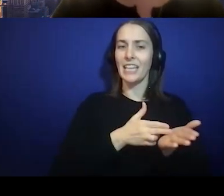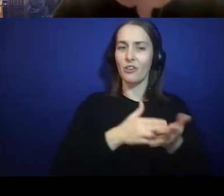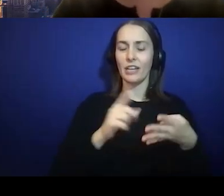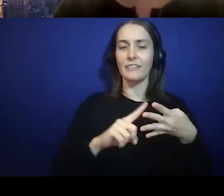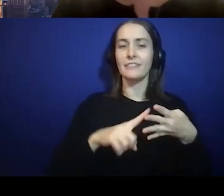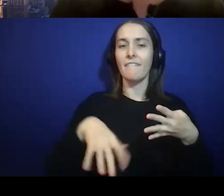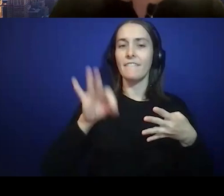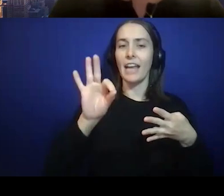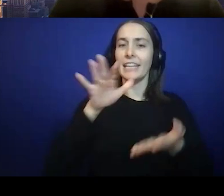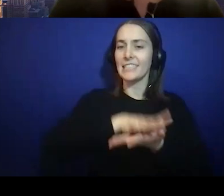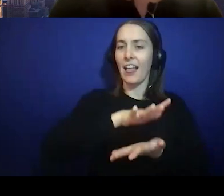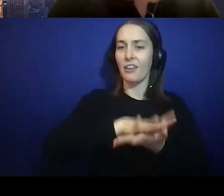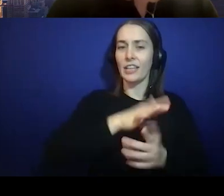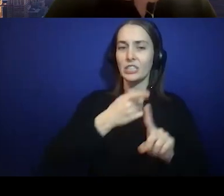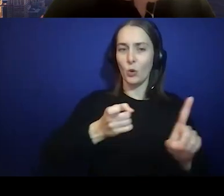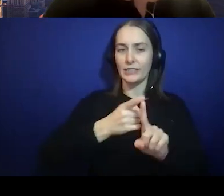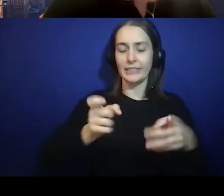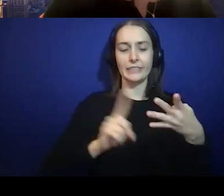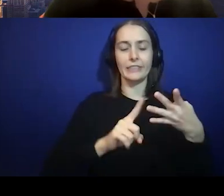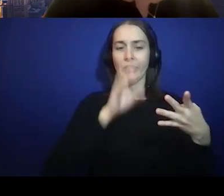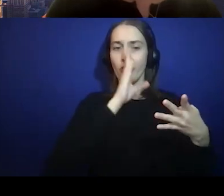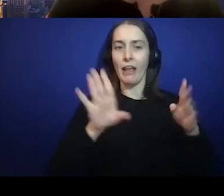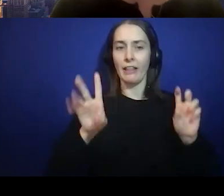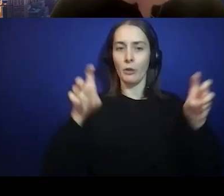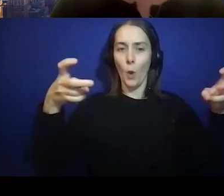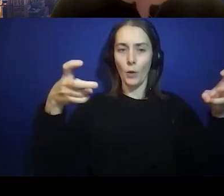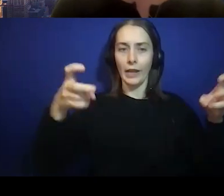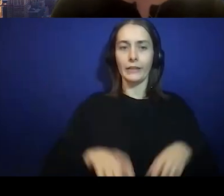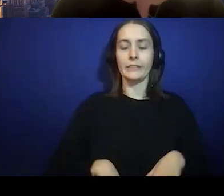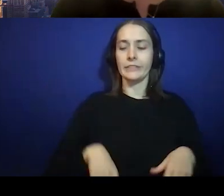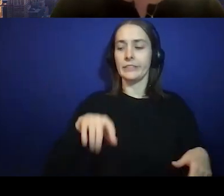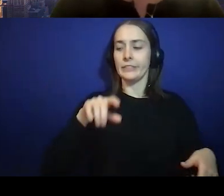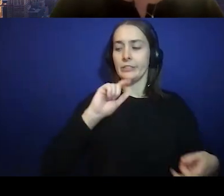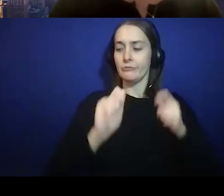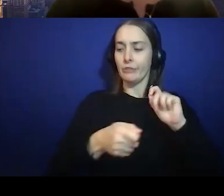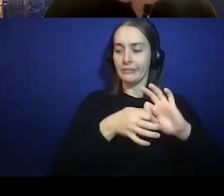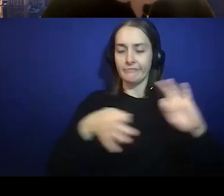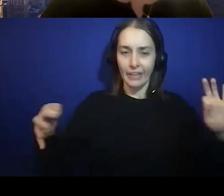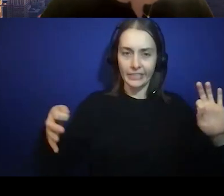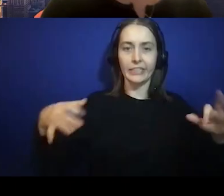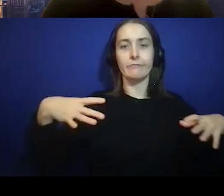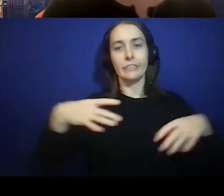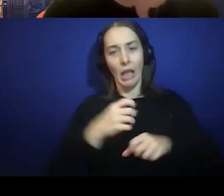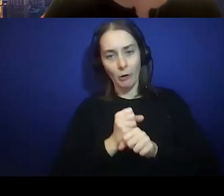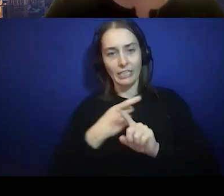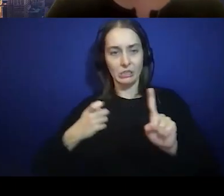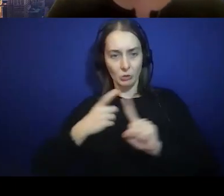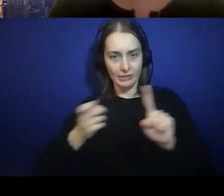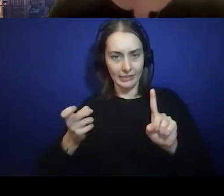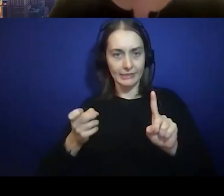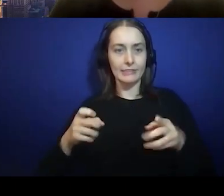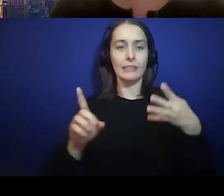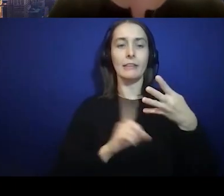scholarly sources, directly quoting, paraphrasing, summarizing sources, and making properly